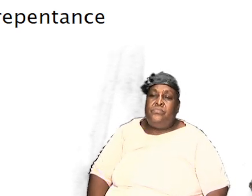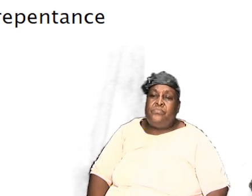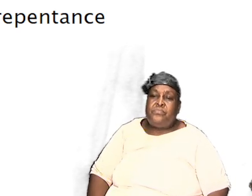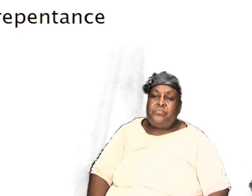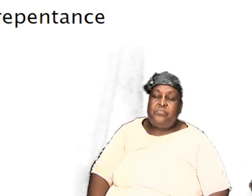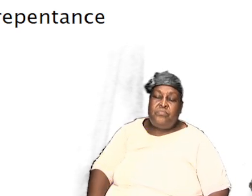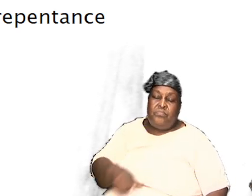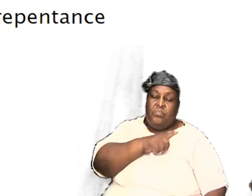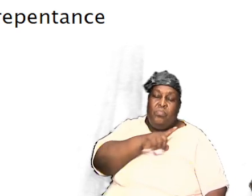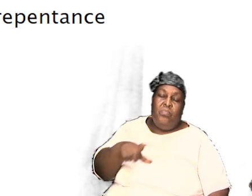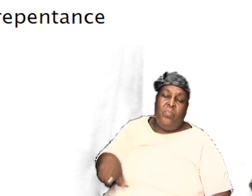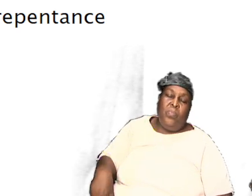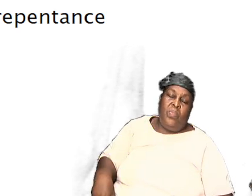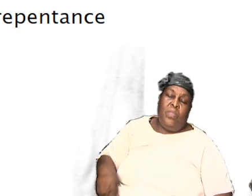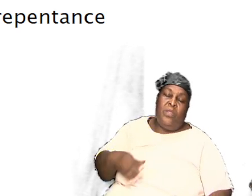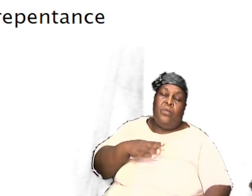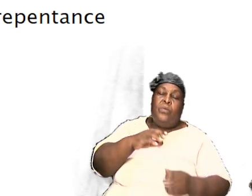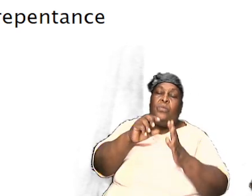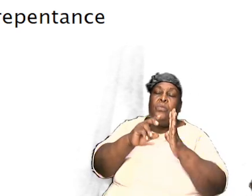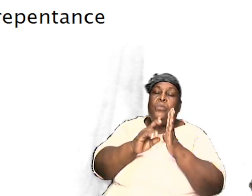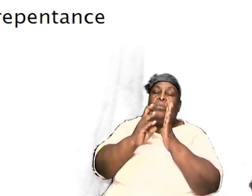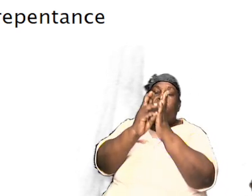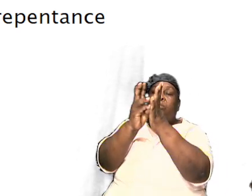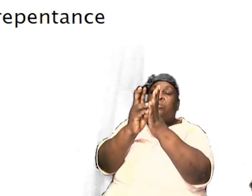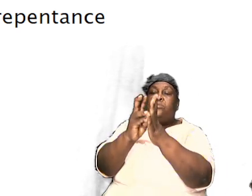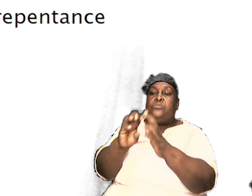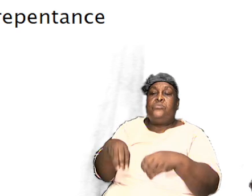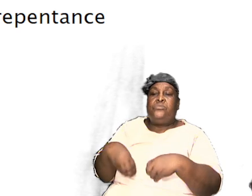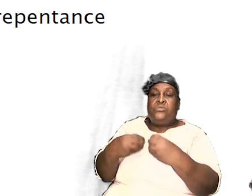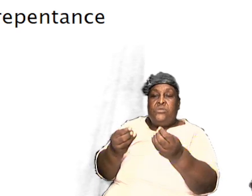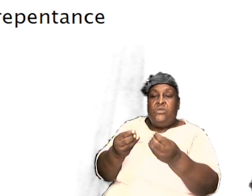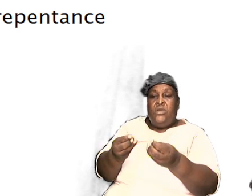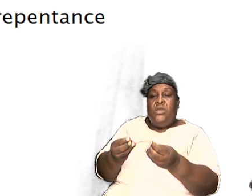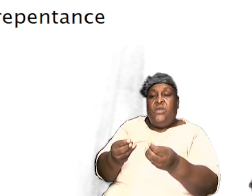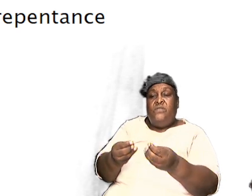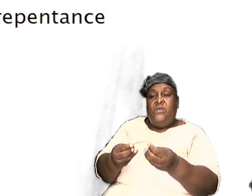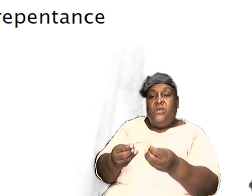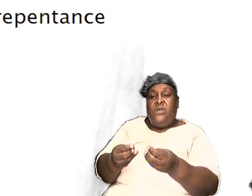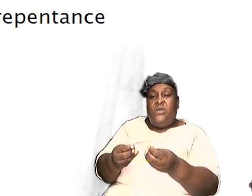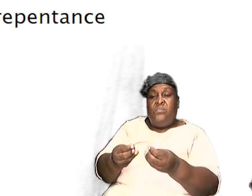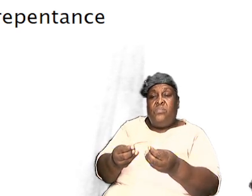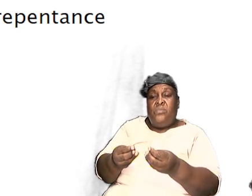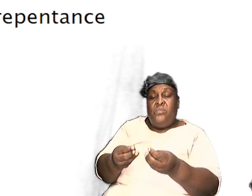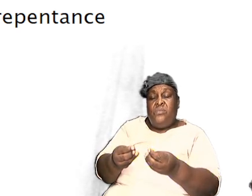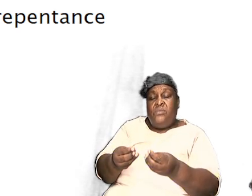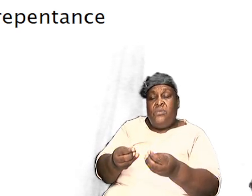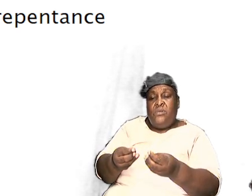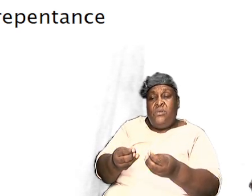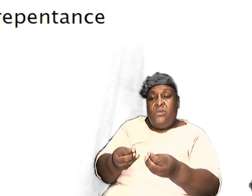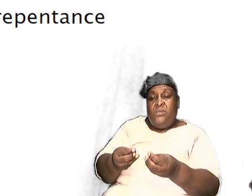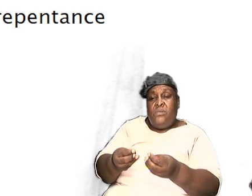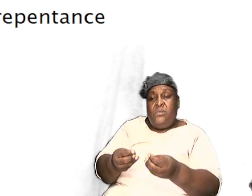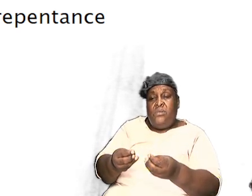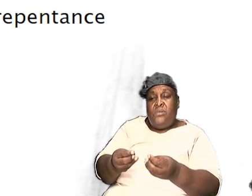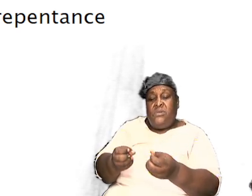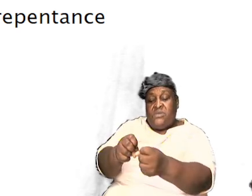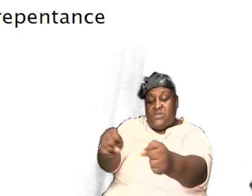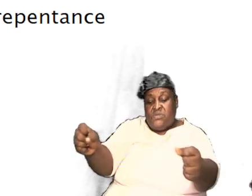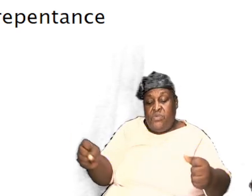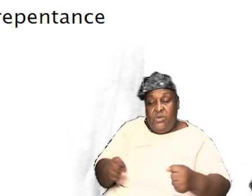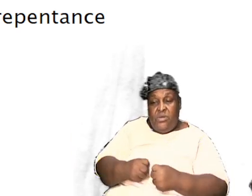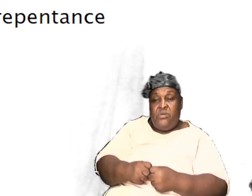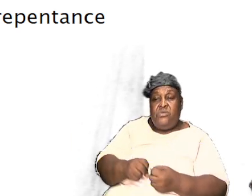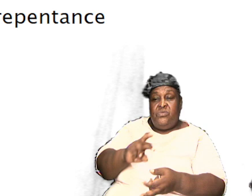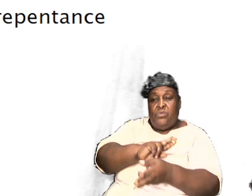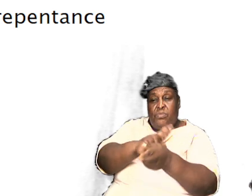The Lord was still willing to give him room to repent. And if we look